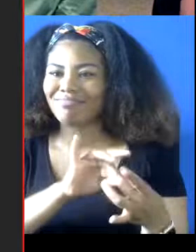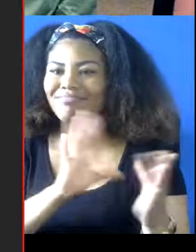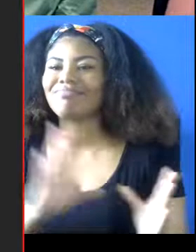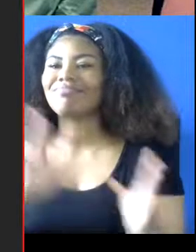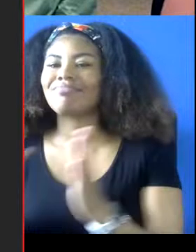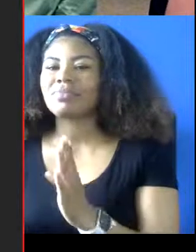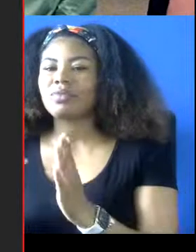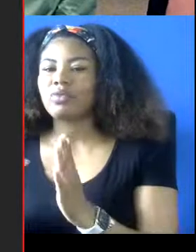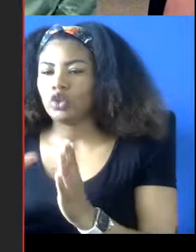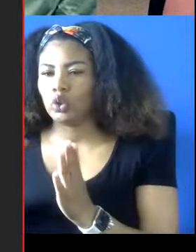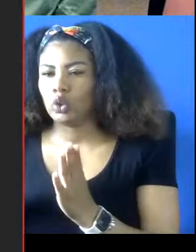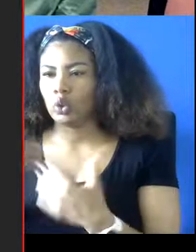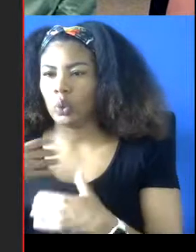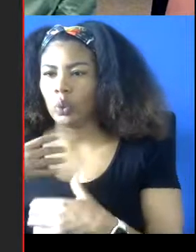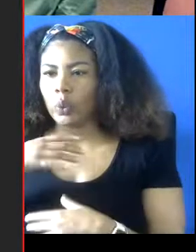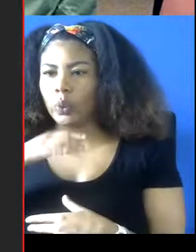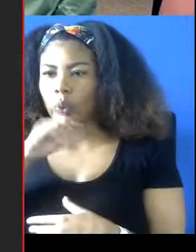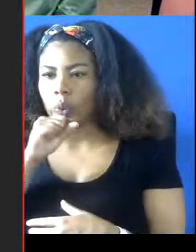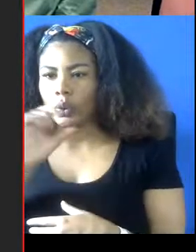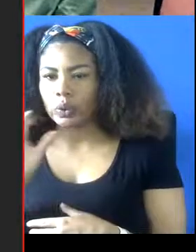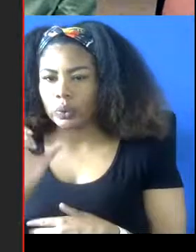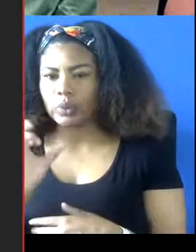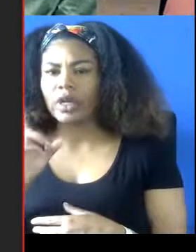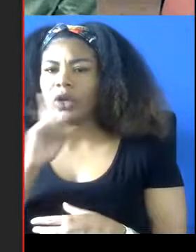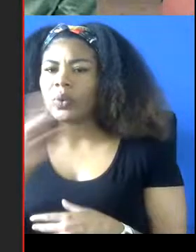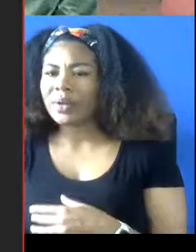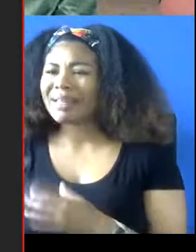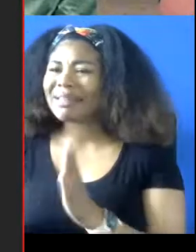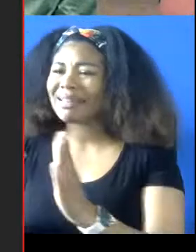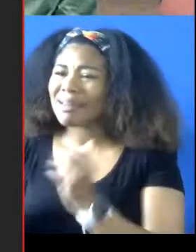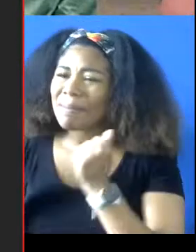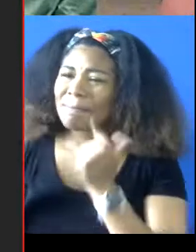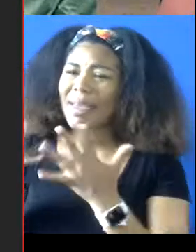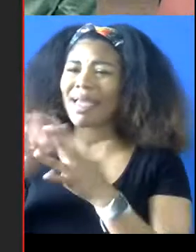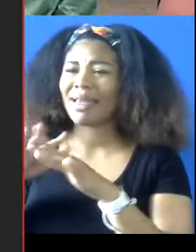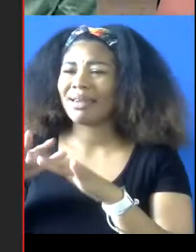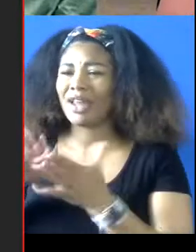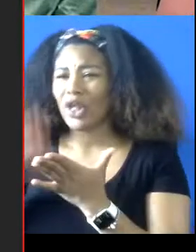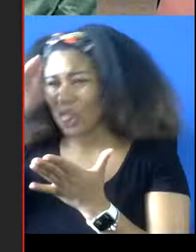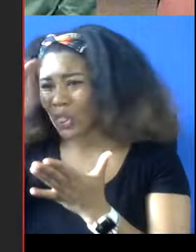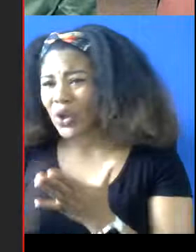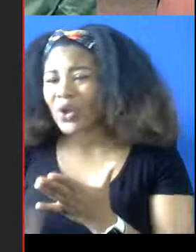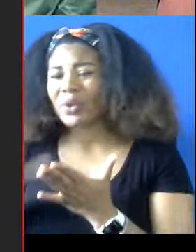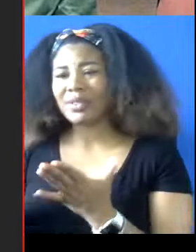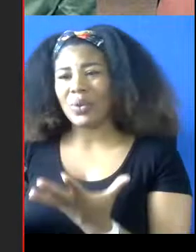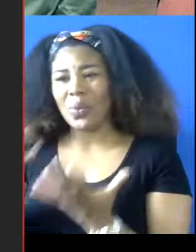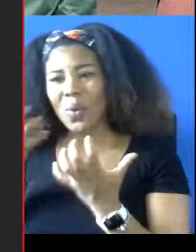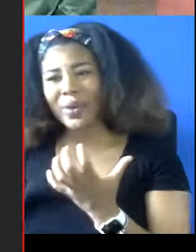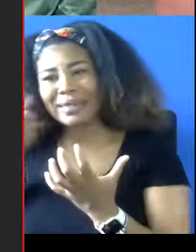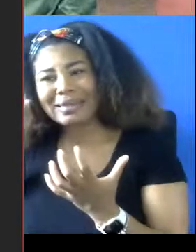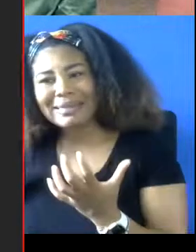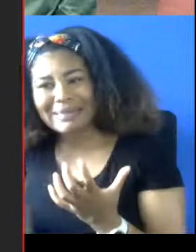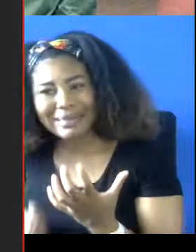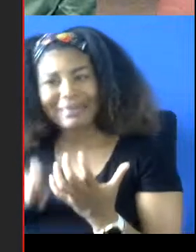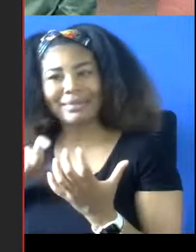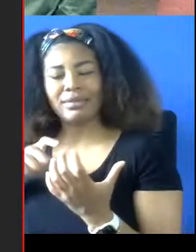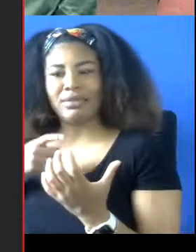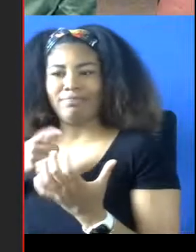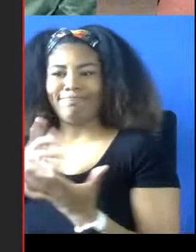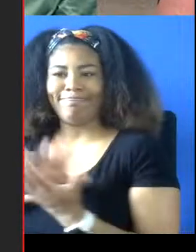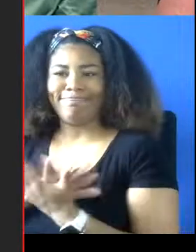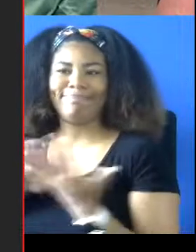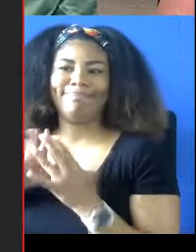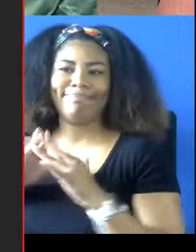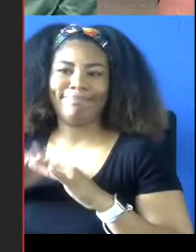we know that it's never been a one size fits all, that we do have diverse learners. And then when we think about how